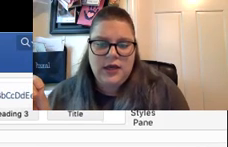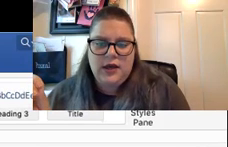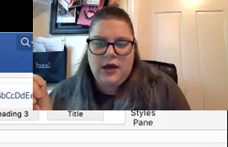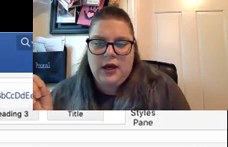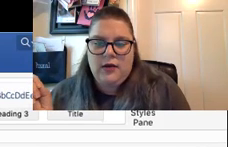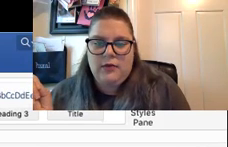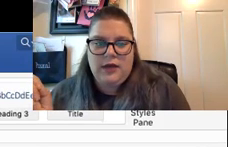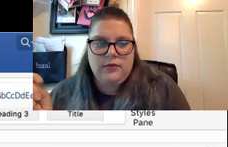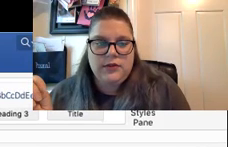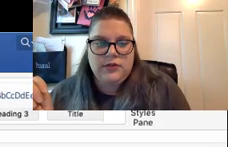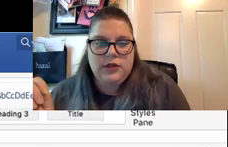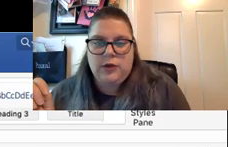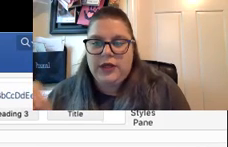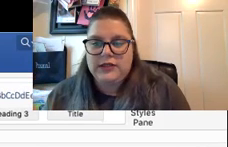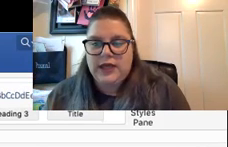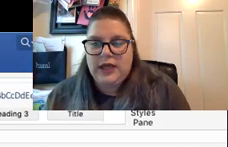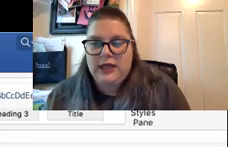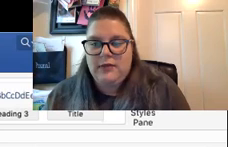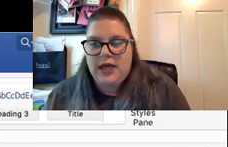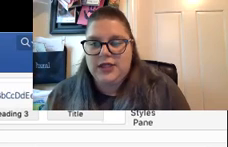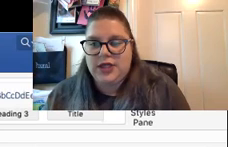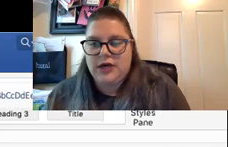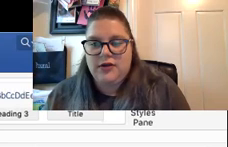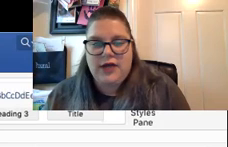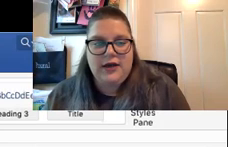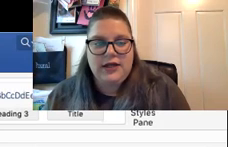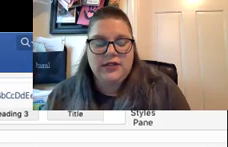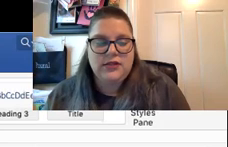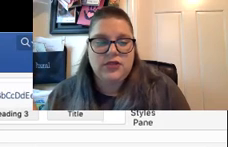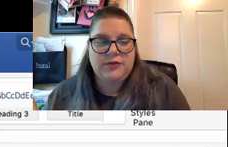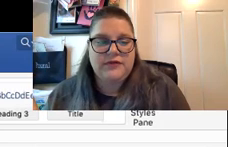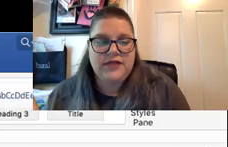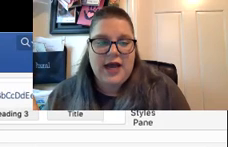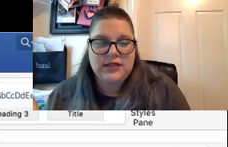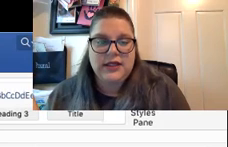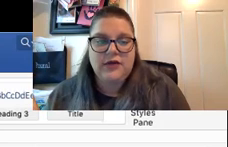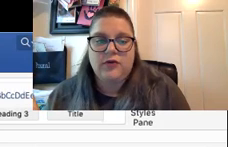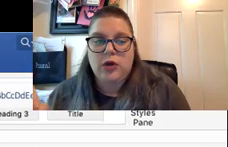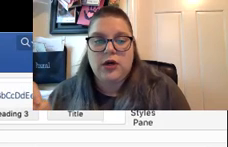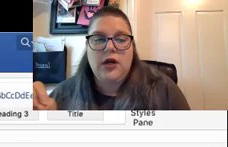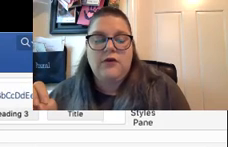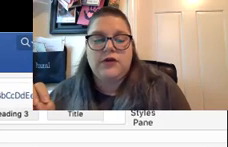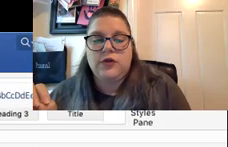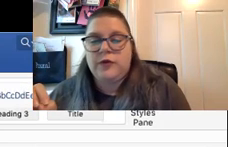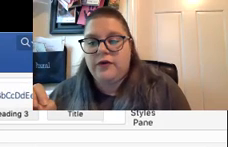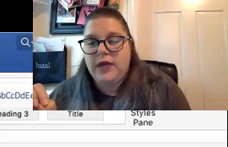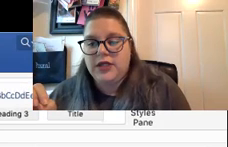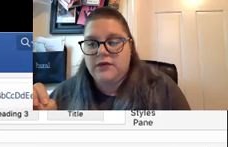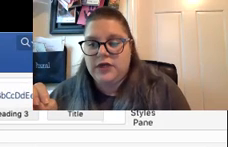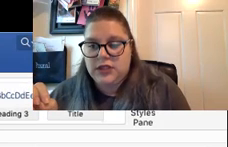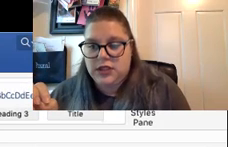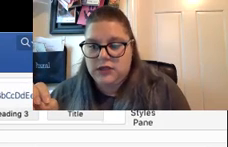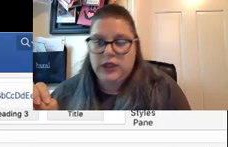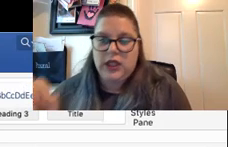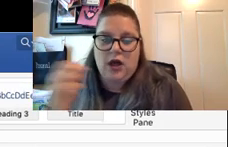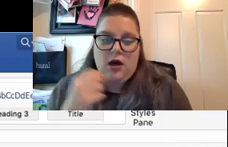links and putting something in and making sure that it's descriptive text. Click here for more for Zoom information